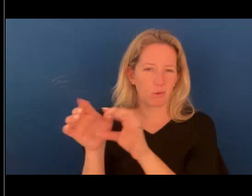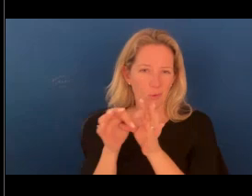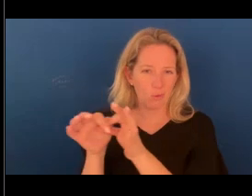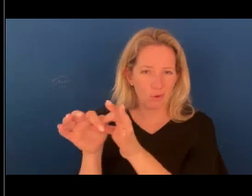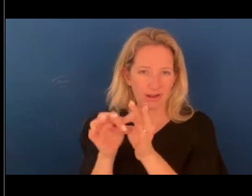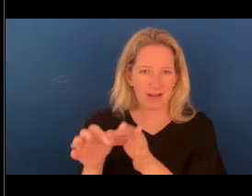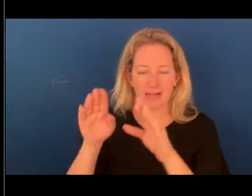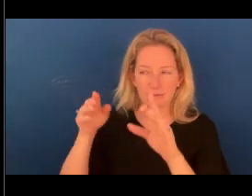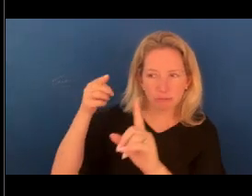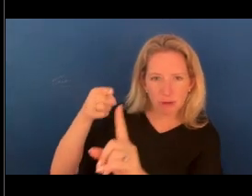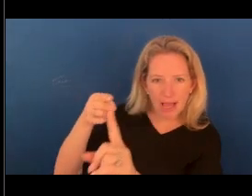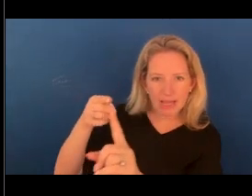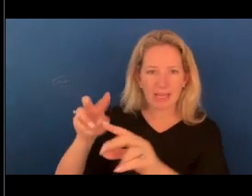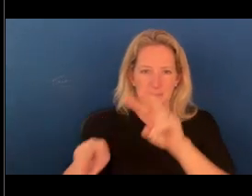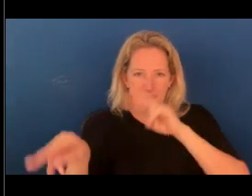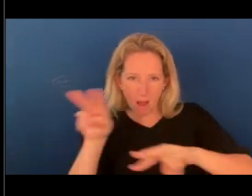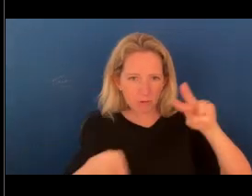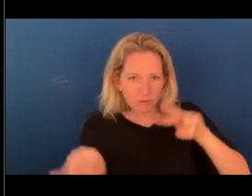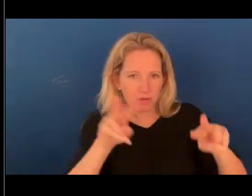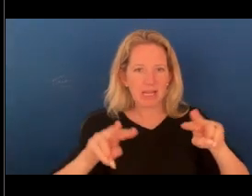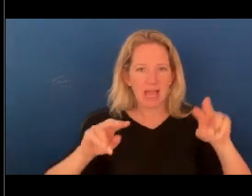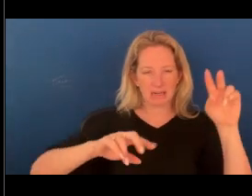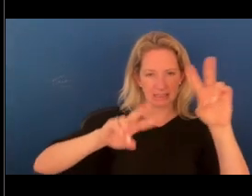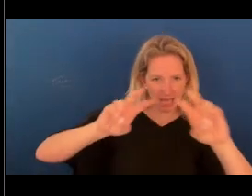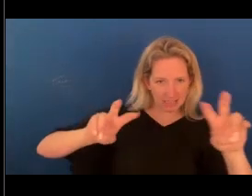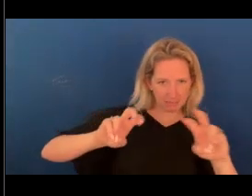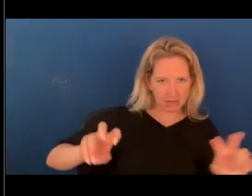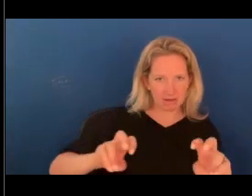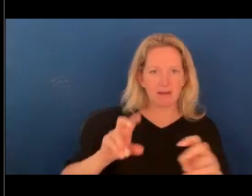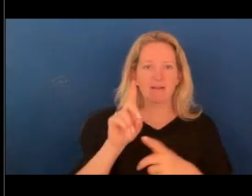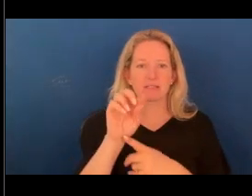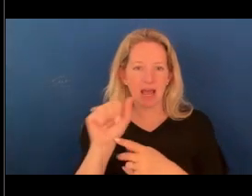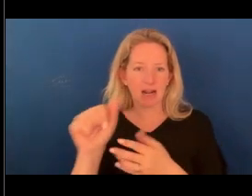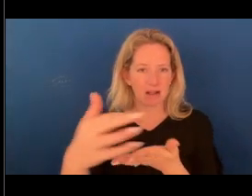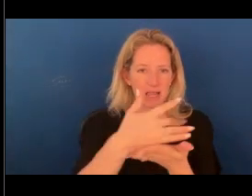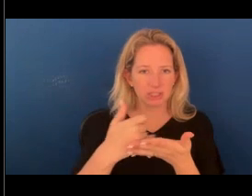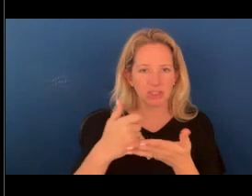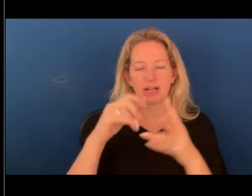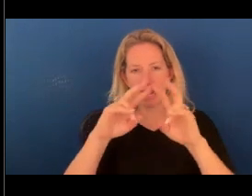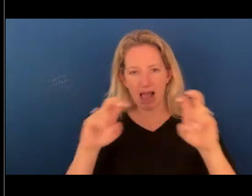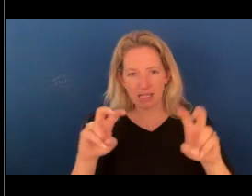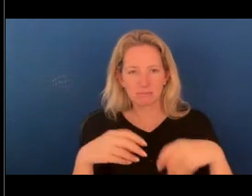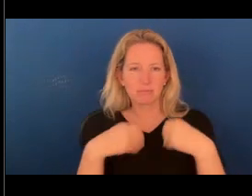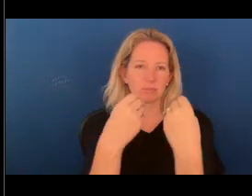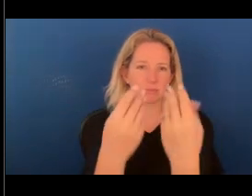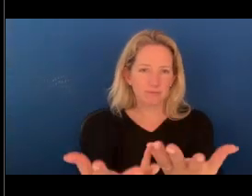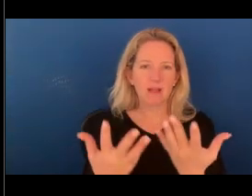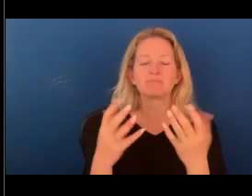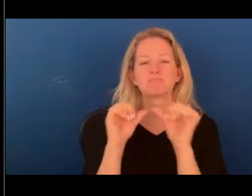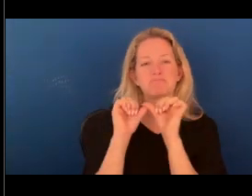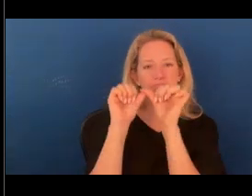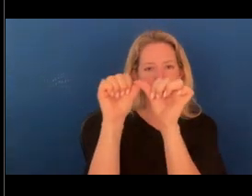tracking, monitoring, and assessment, and data collection and analysis to provide consistency and allow for